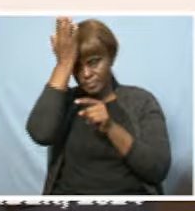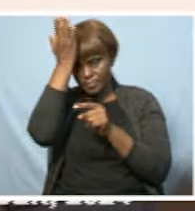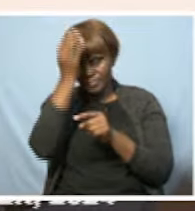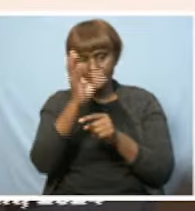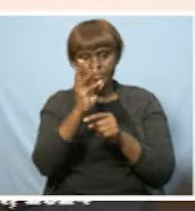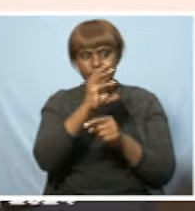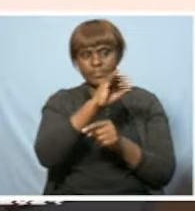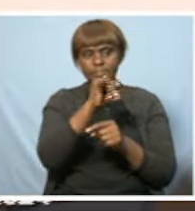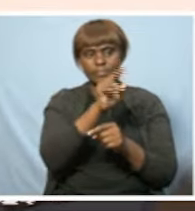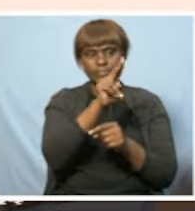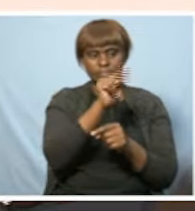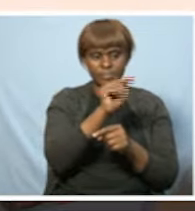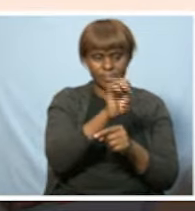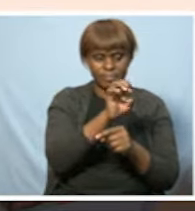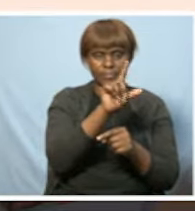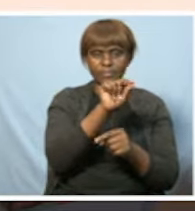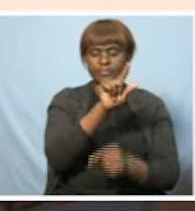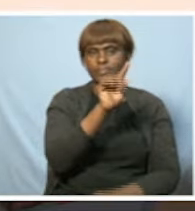June 2024.